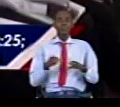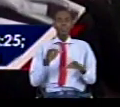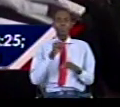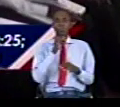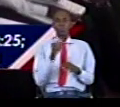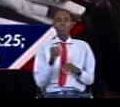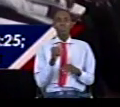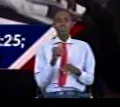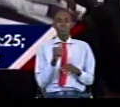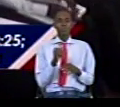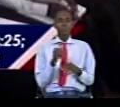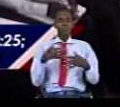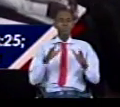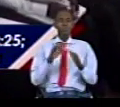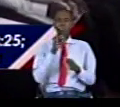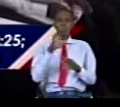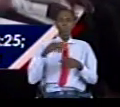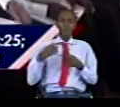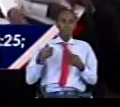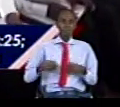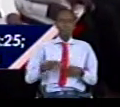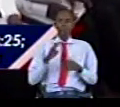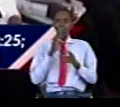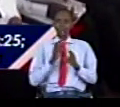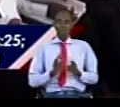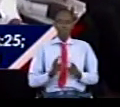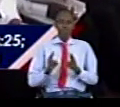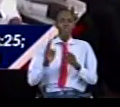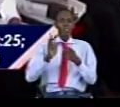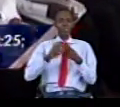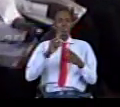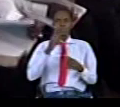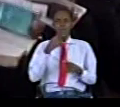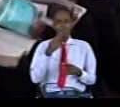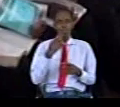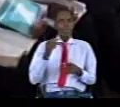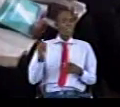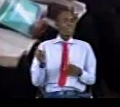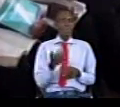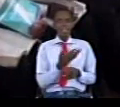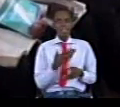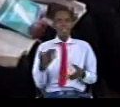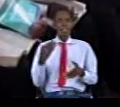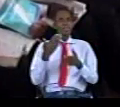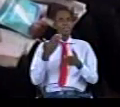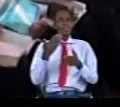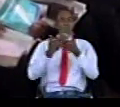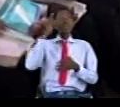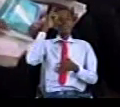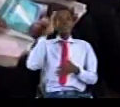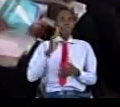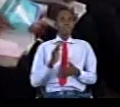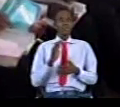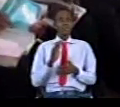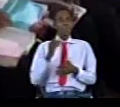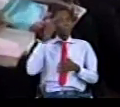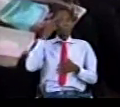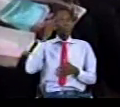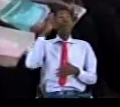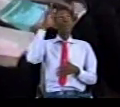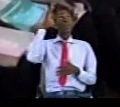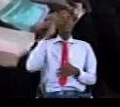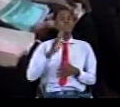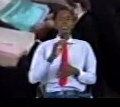thy heart be hasty to utter anything before God. Look at this. For God